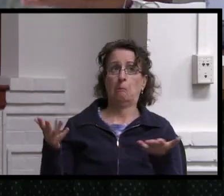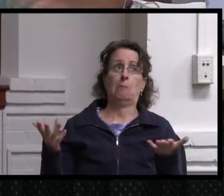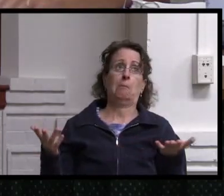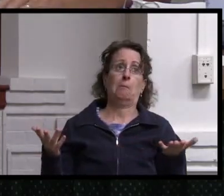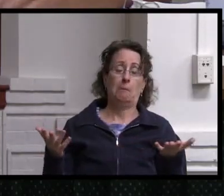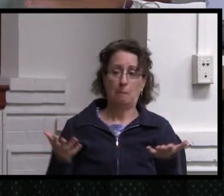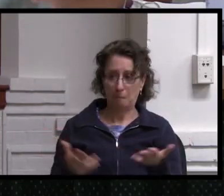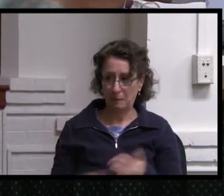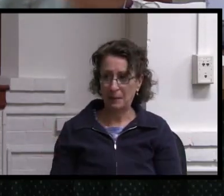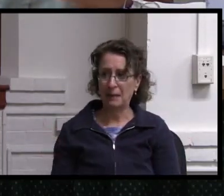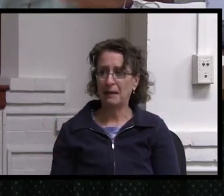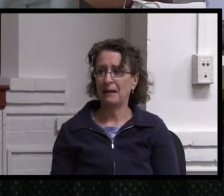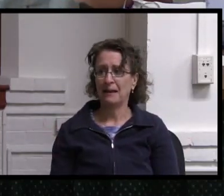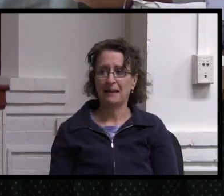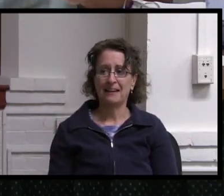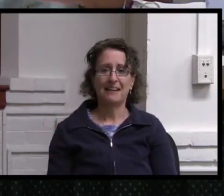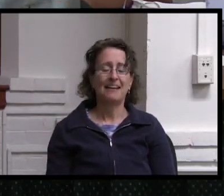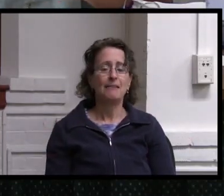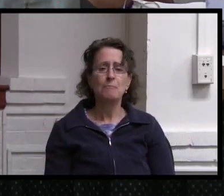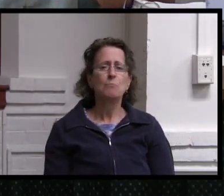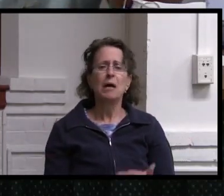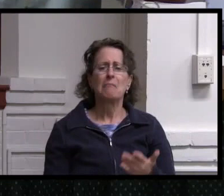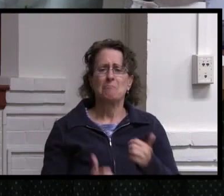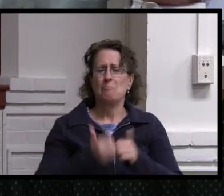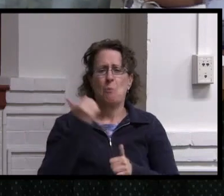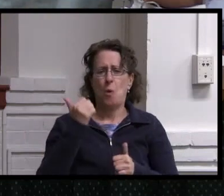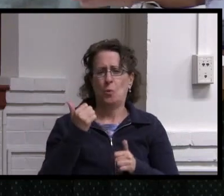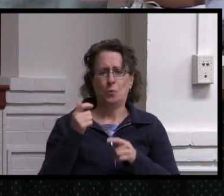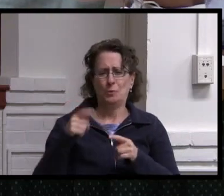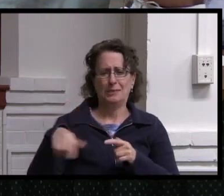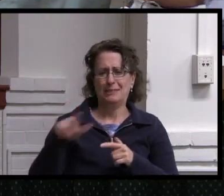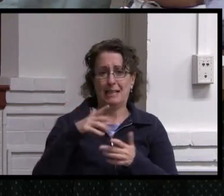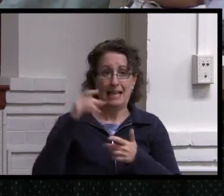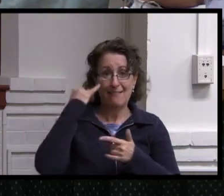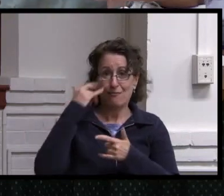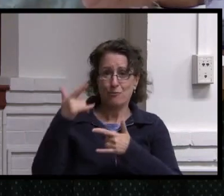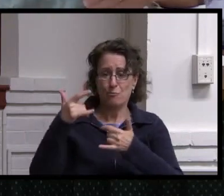But I don't think the majority of the people would be that,